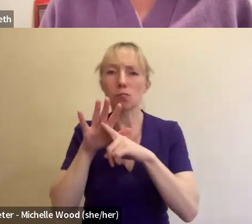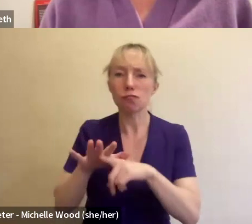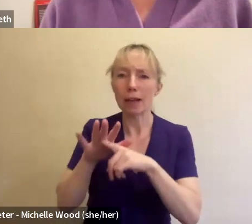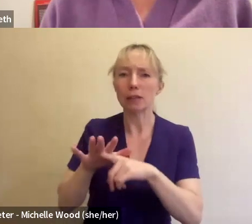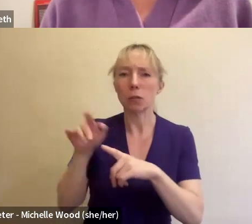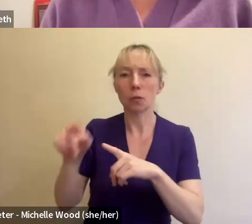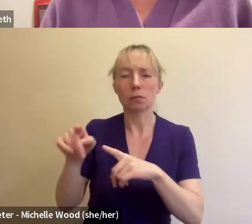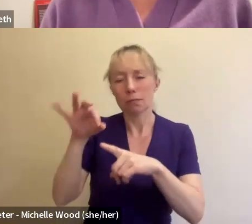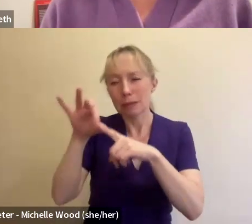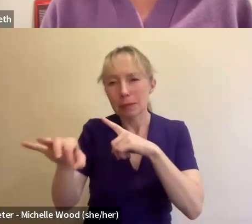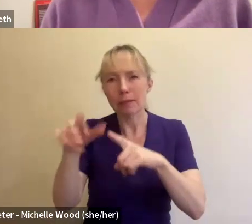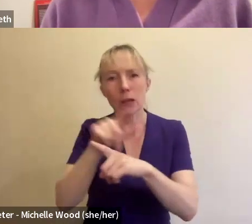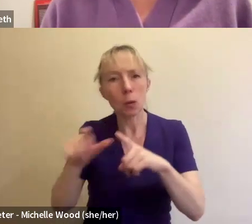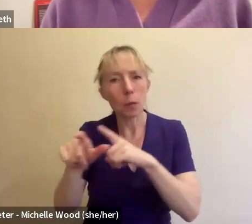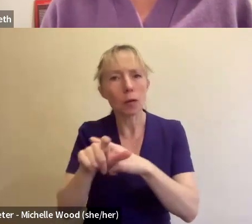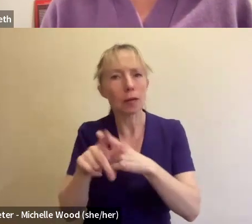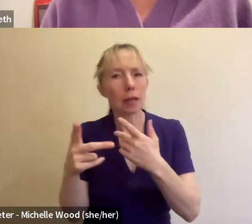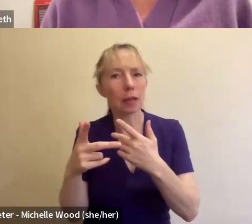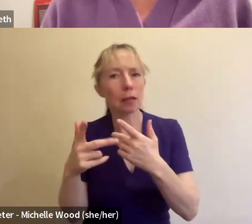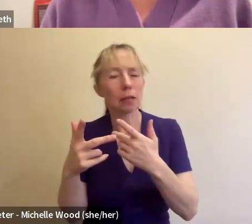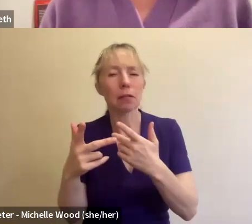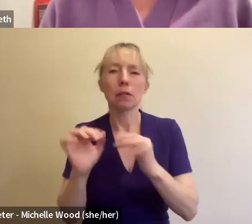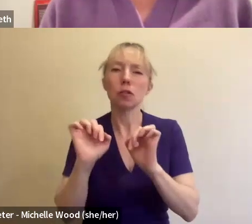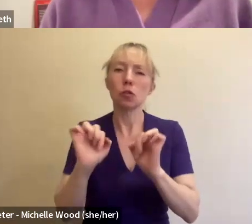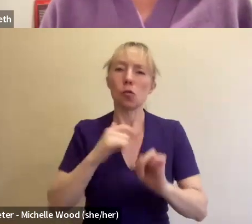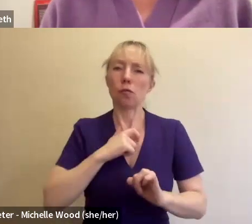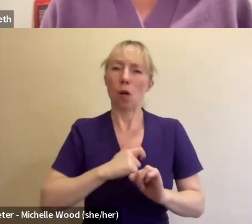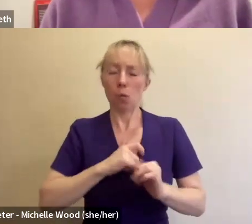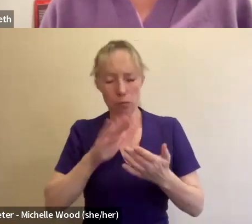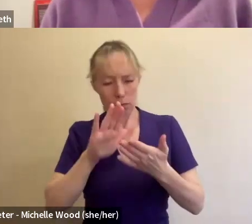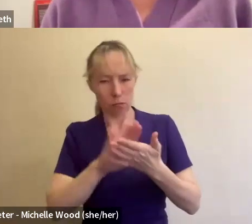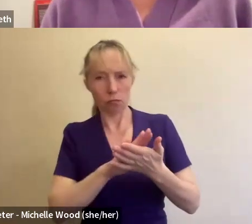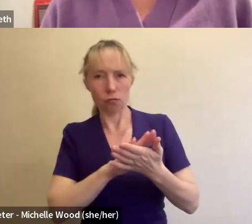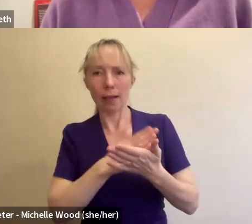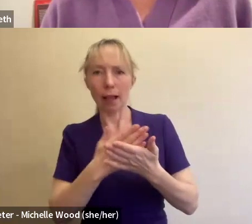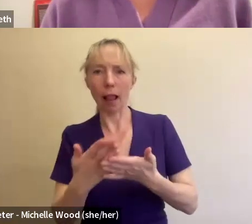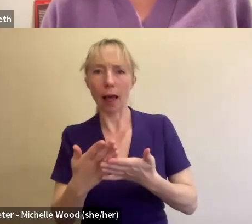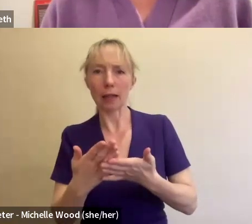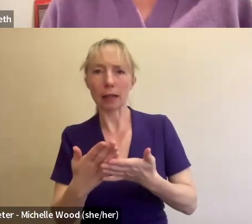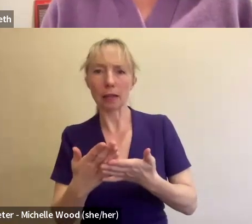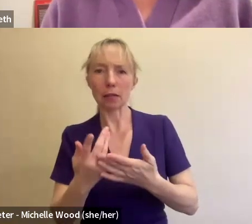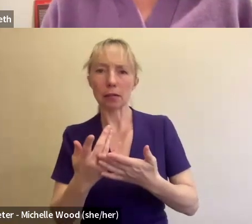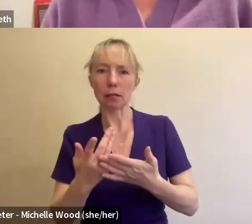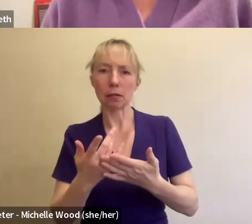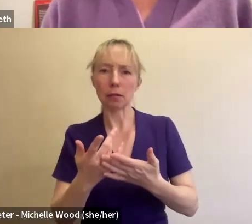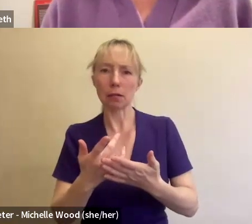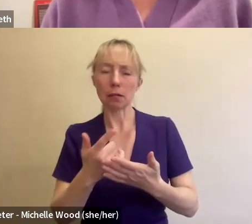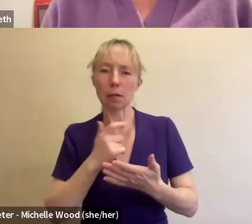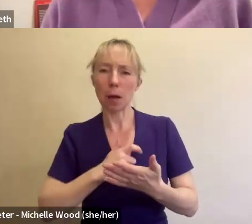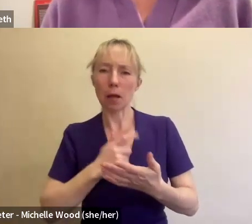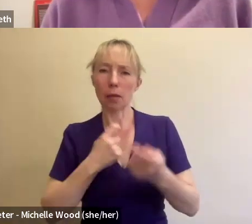How much do you feel your role as a translator becomes, whether you like it or not, a sort of role